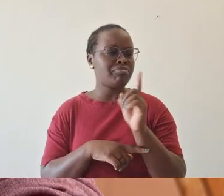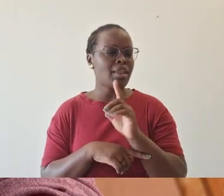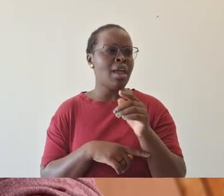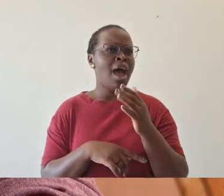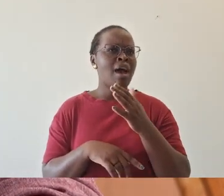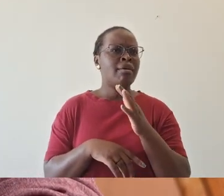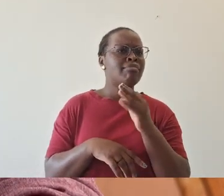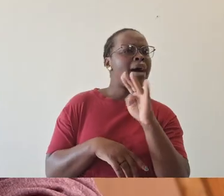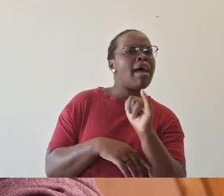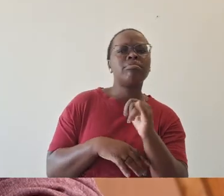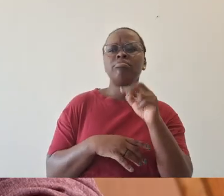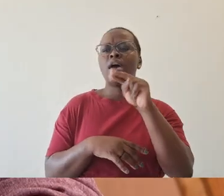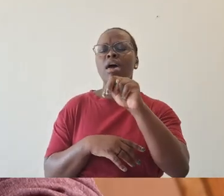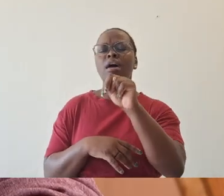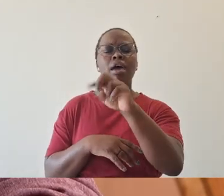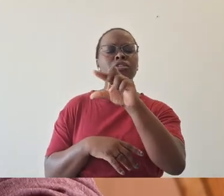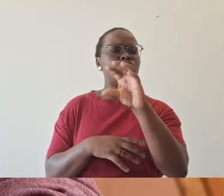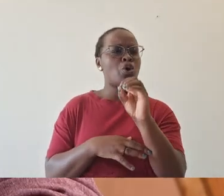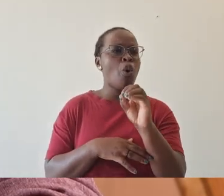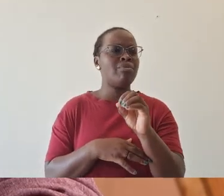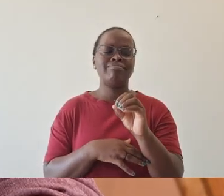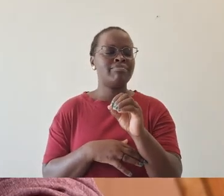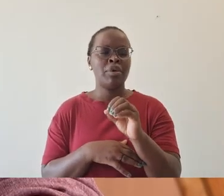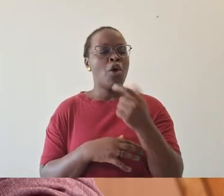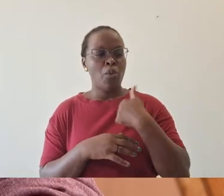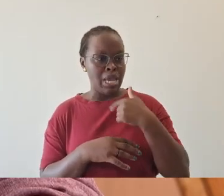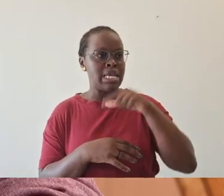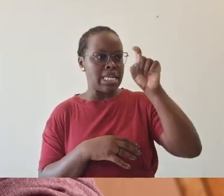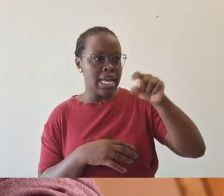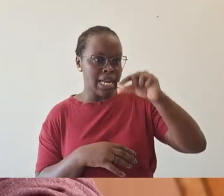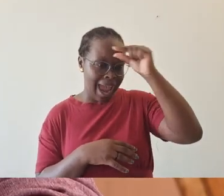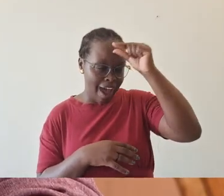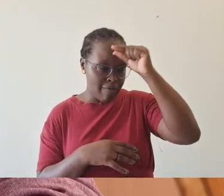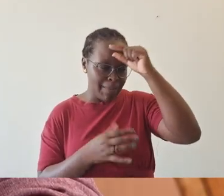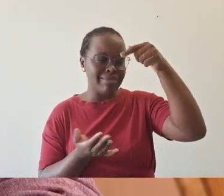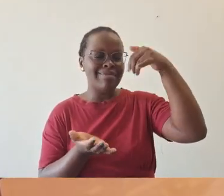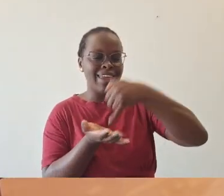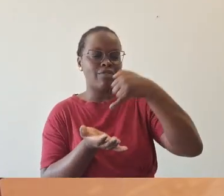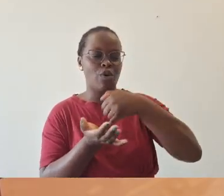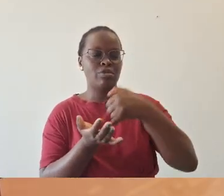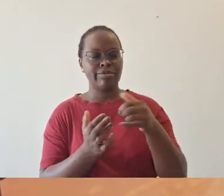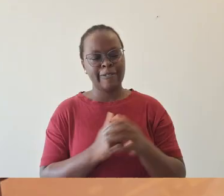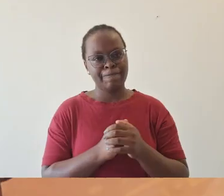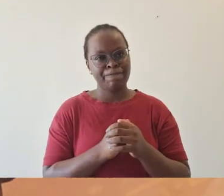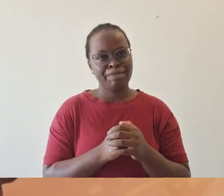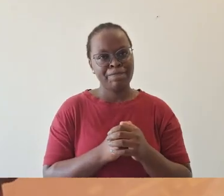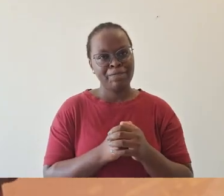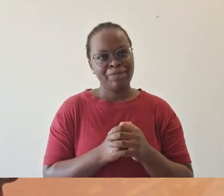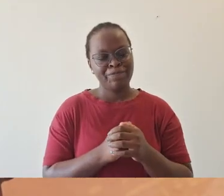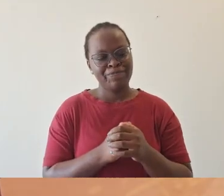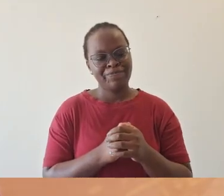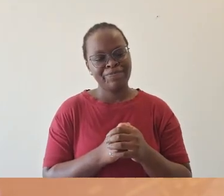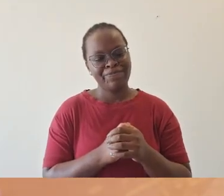by non-governmental organizations. The government is a key stakeholder. We come in to complement them. All right, Nancy, and